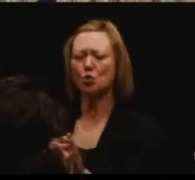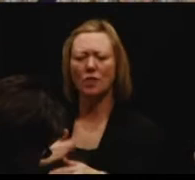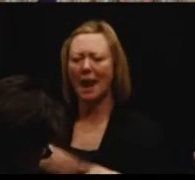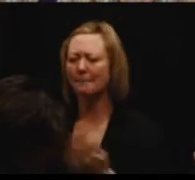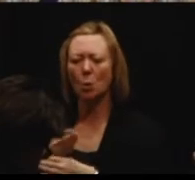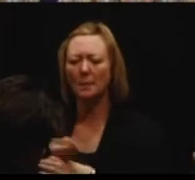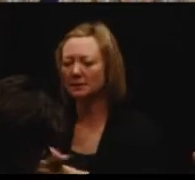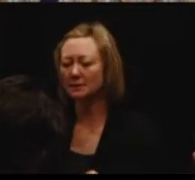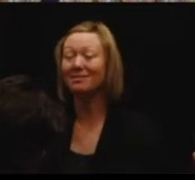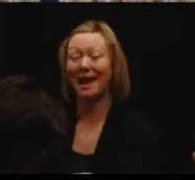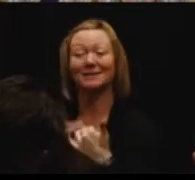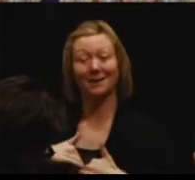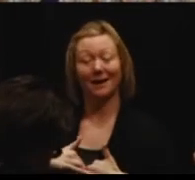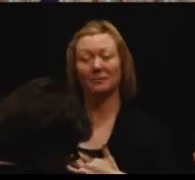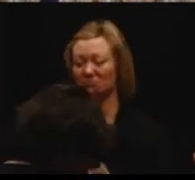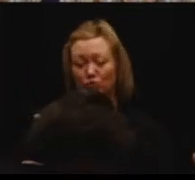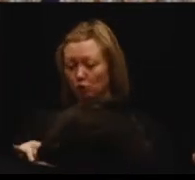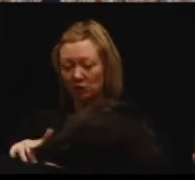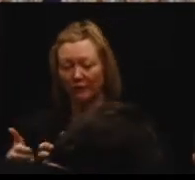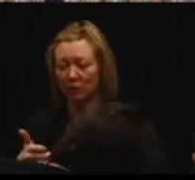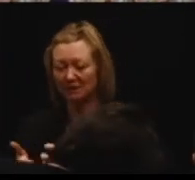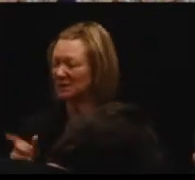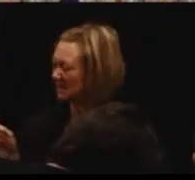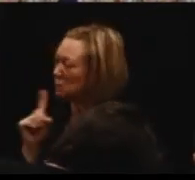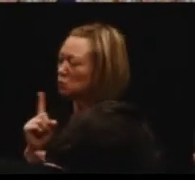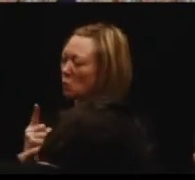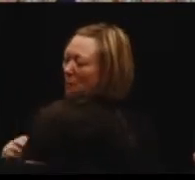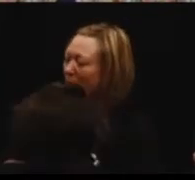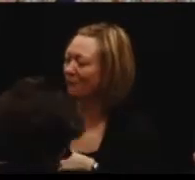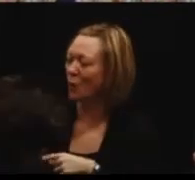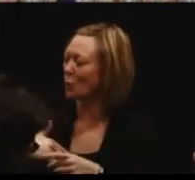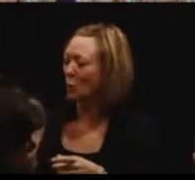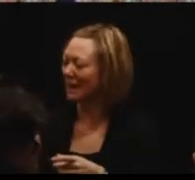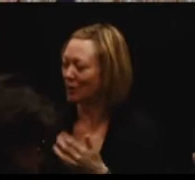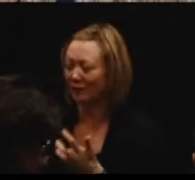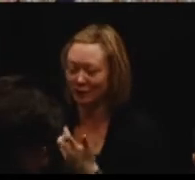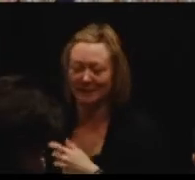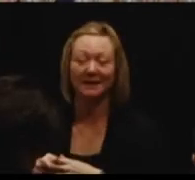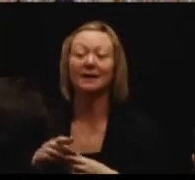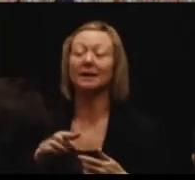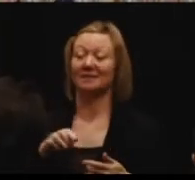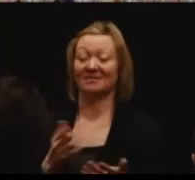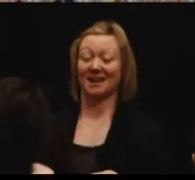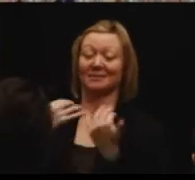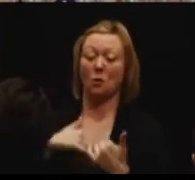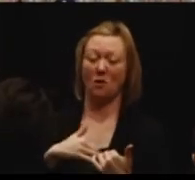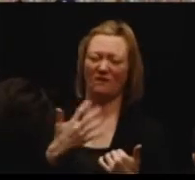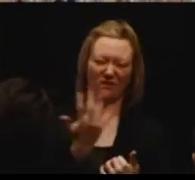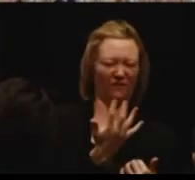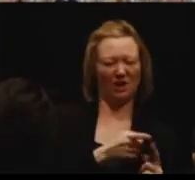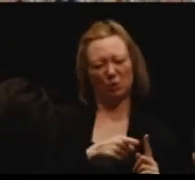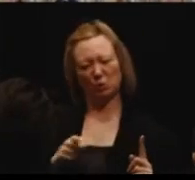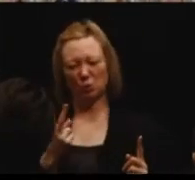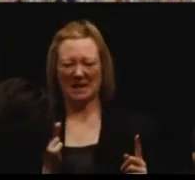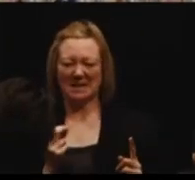before, who haven't been to university because you don't need that to make a game or an app. And I think they've taken 15 to 20 previously unemployed